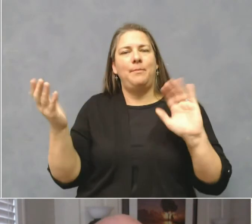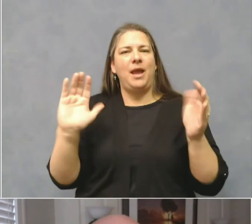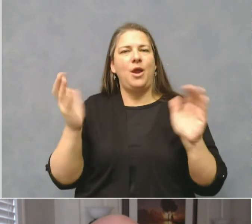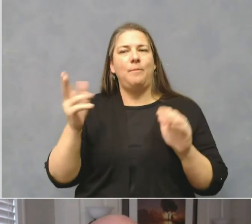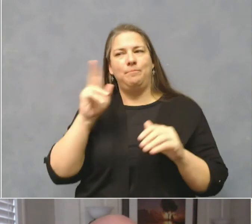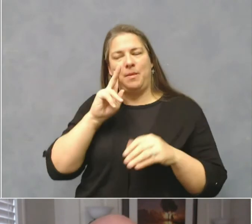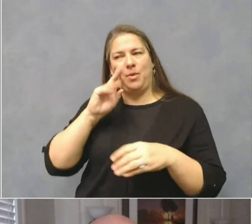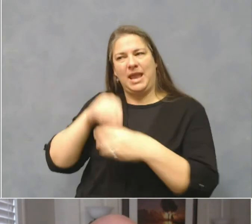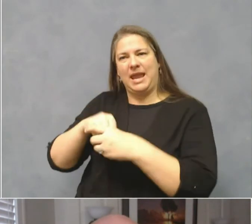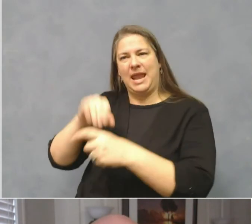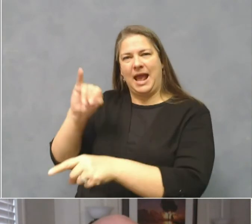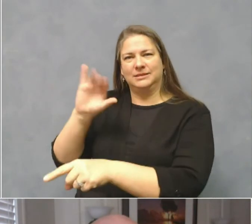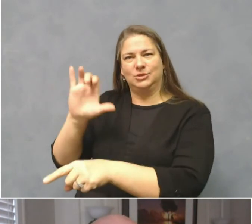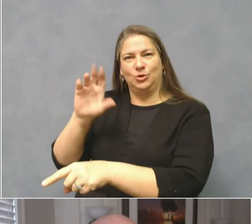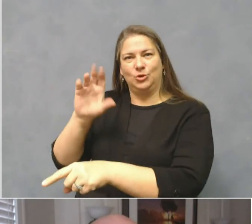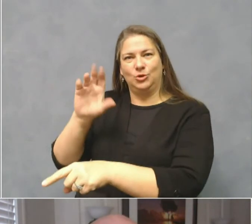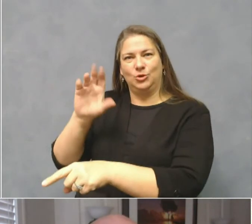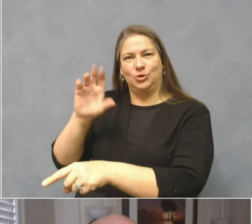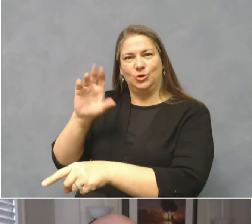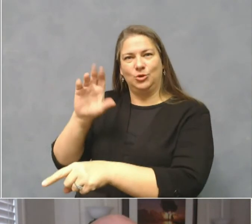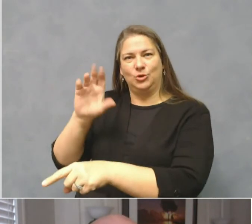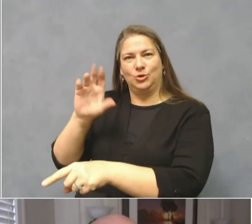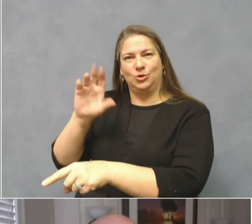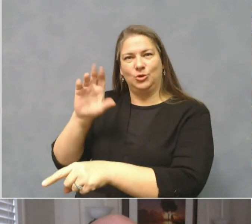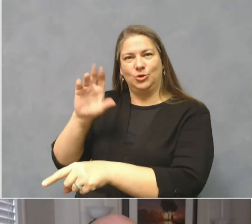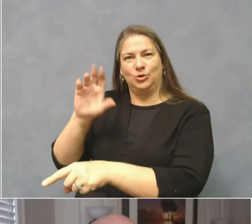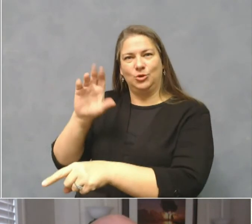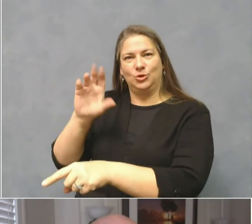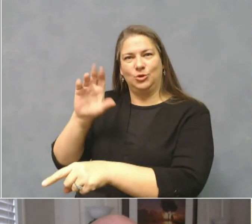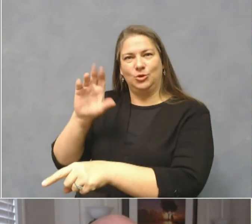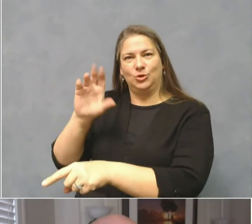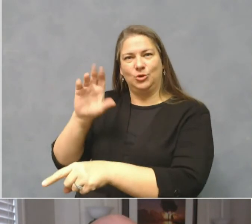total people in the hospital. I hope I made.